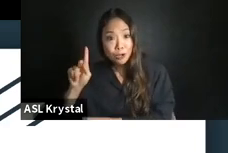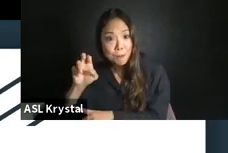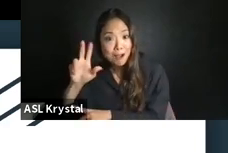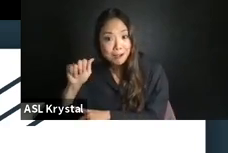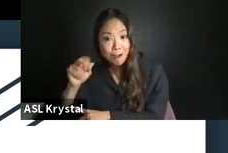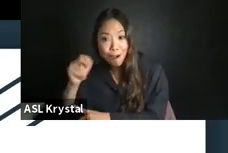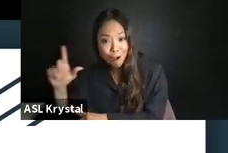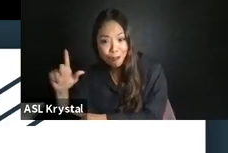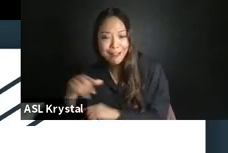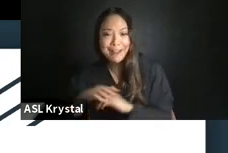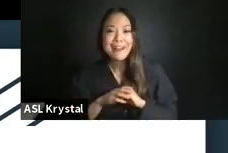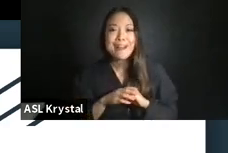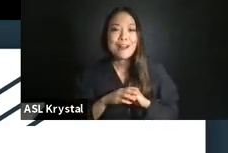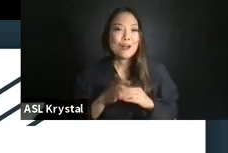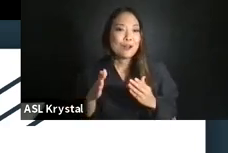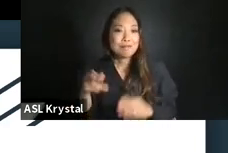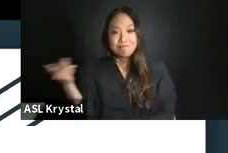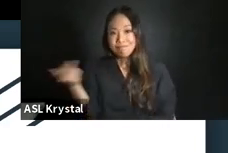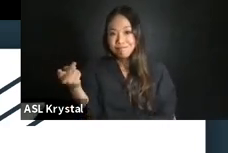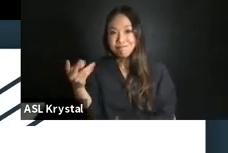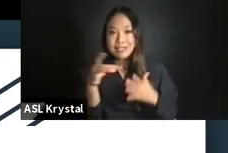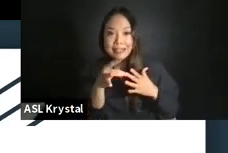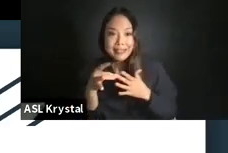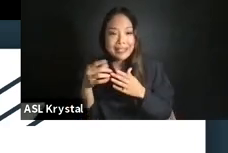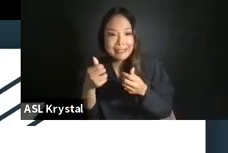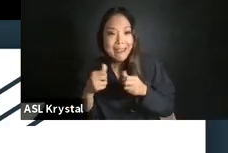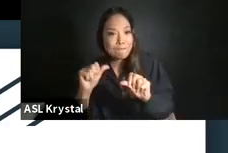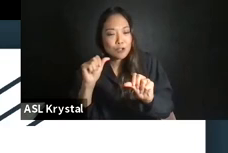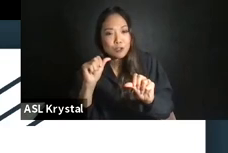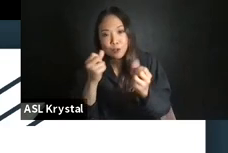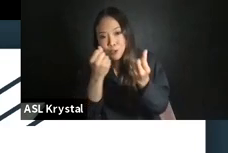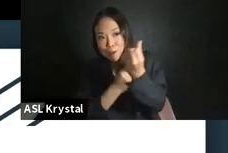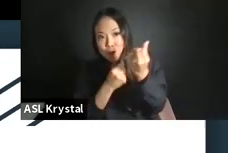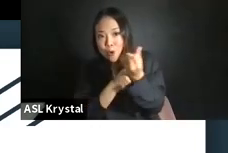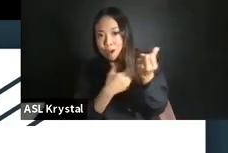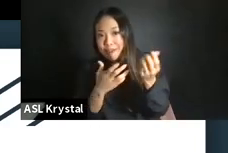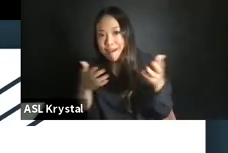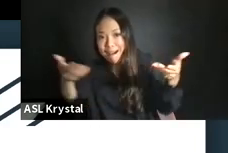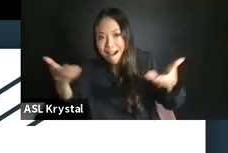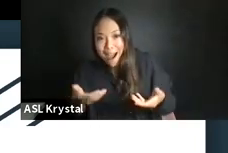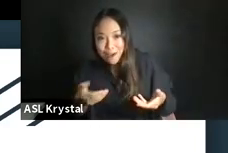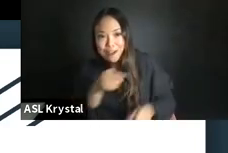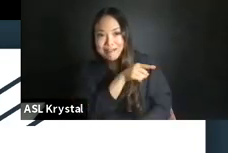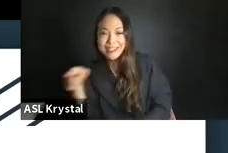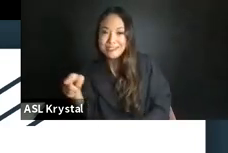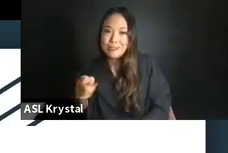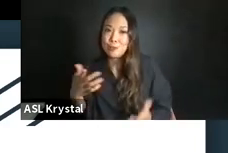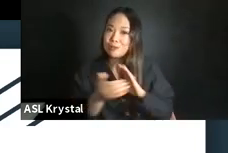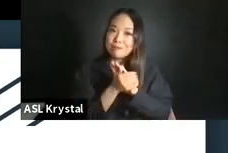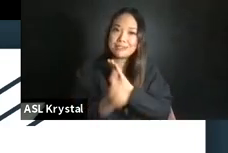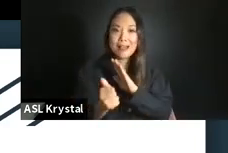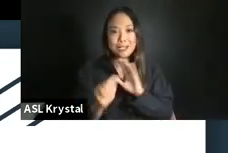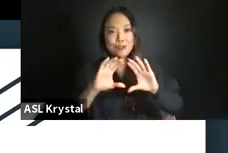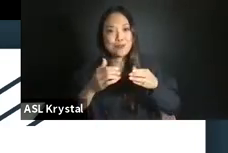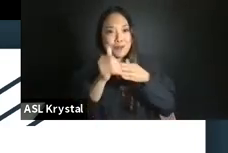to recruit and support the hiring of this talented slate of leaders and i'd also like to thank our school